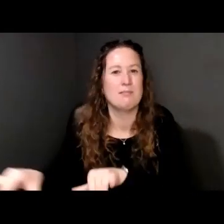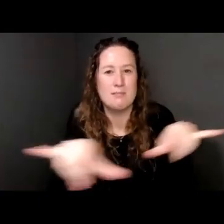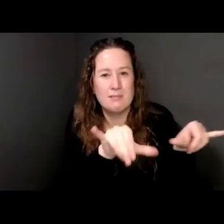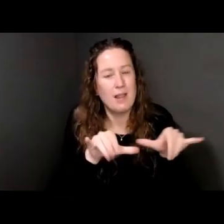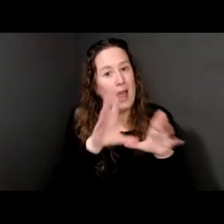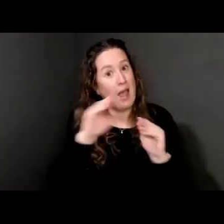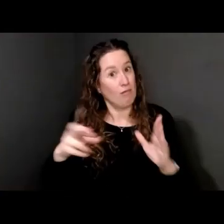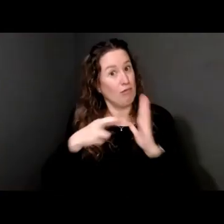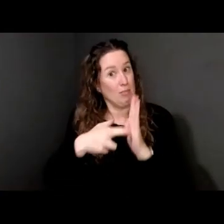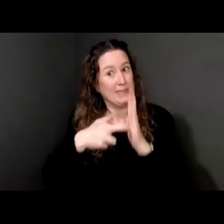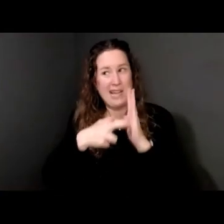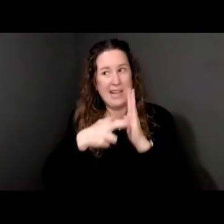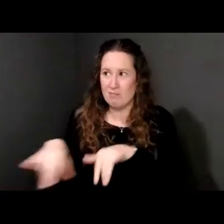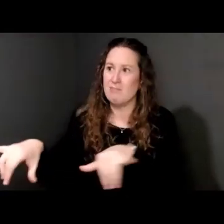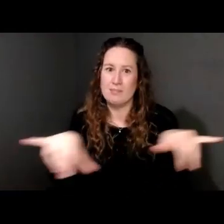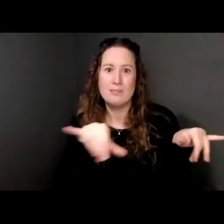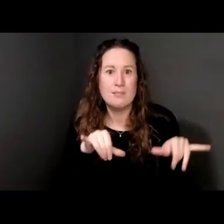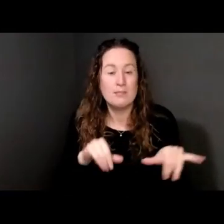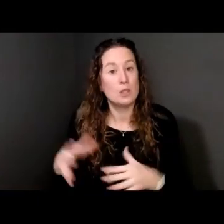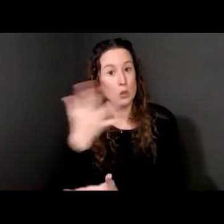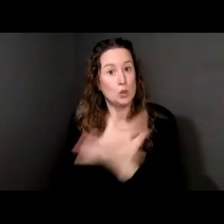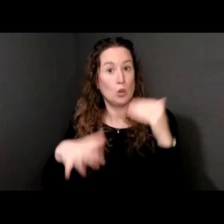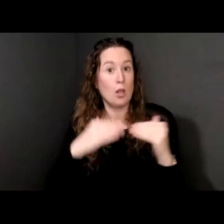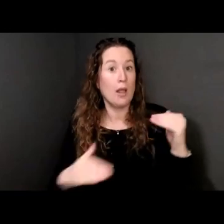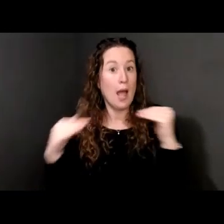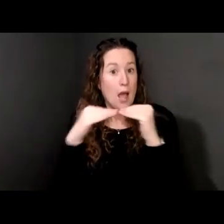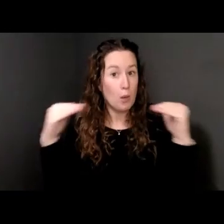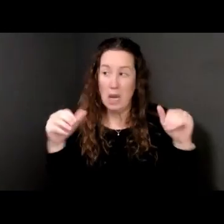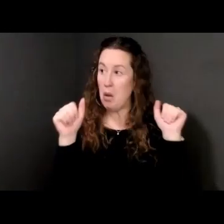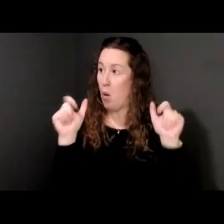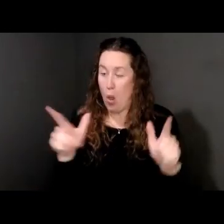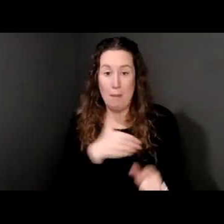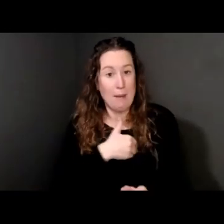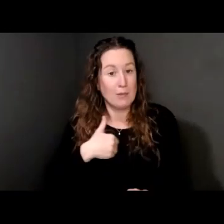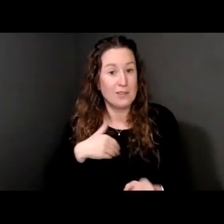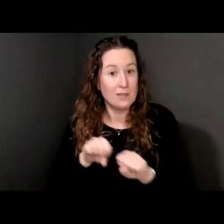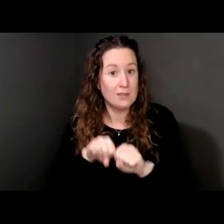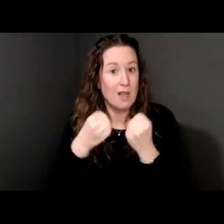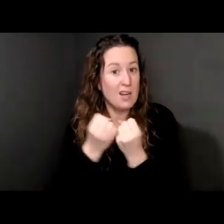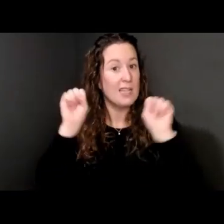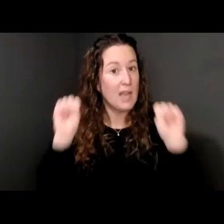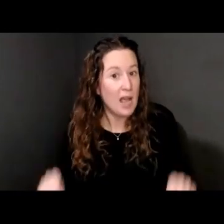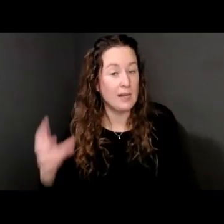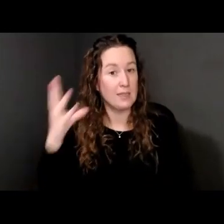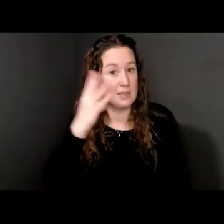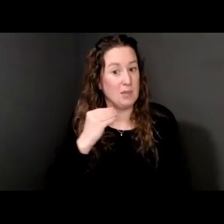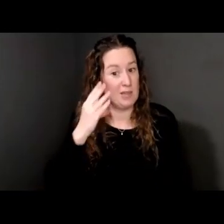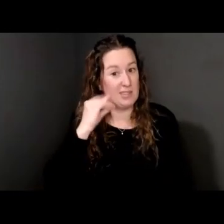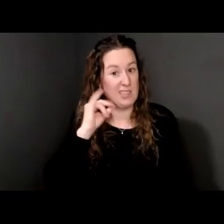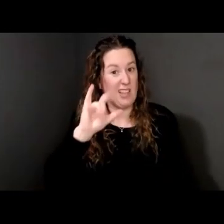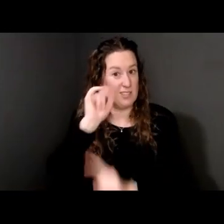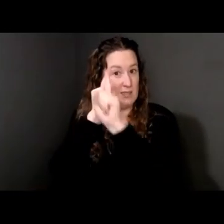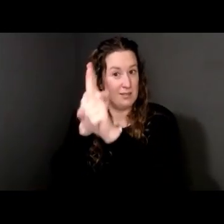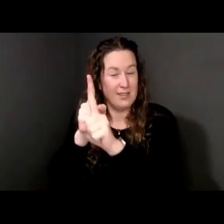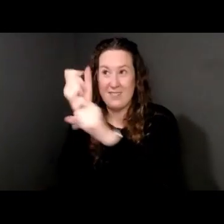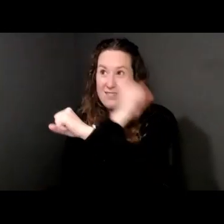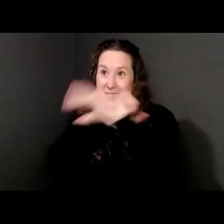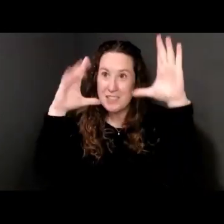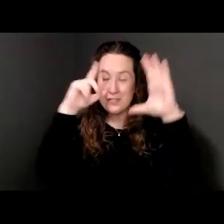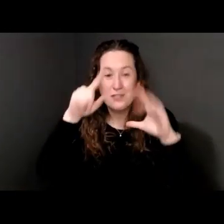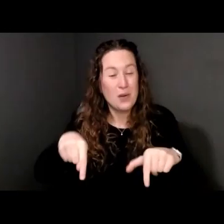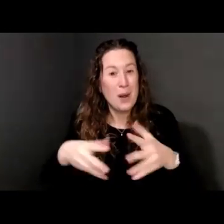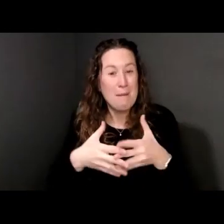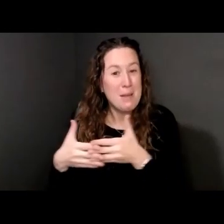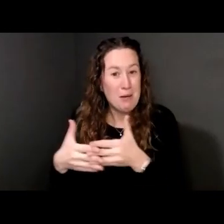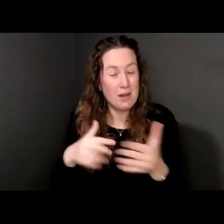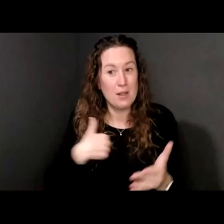represented, where social equity is experienced by all members of our society. This is the vision for America that we are